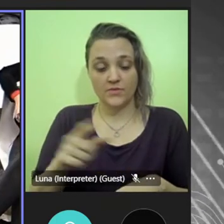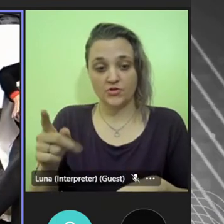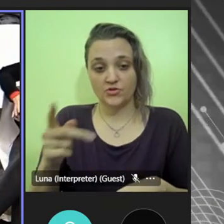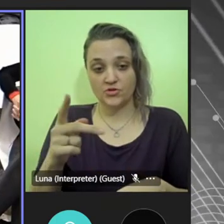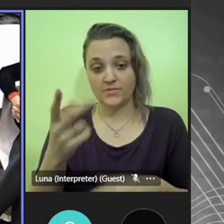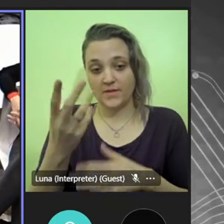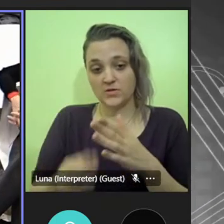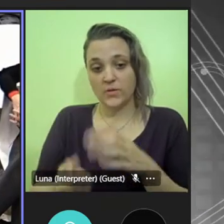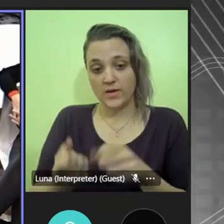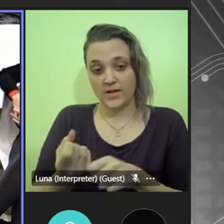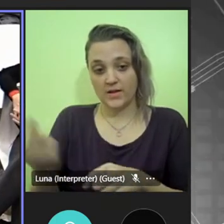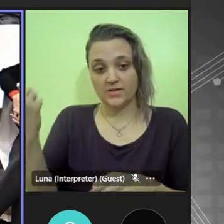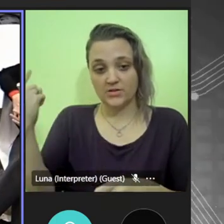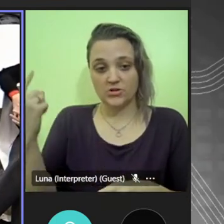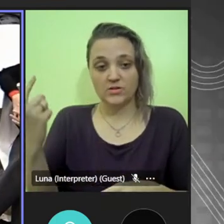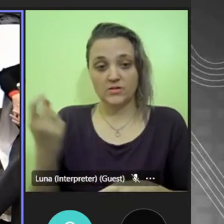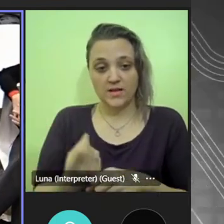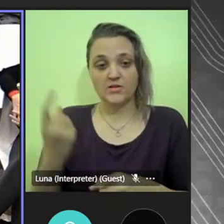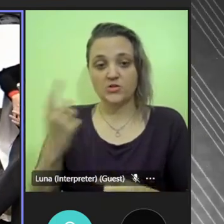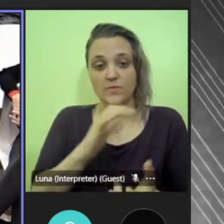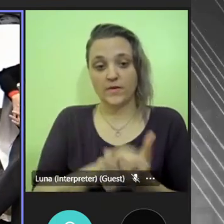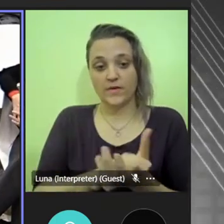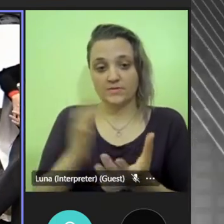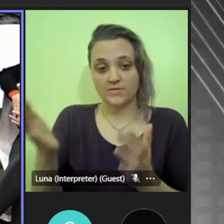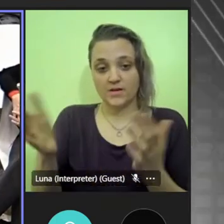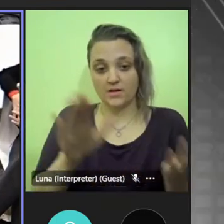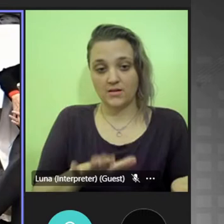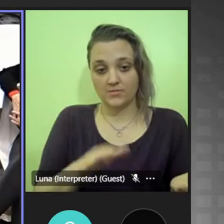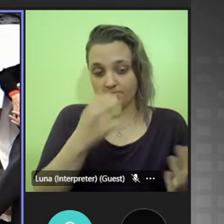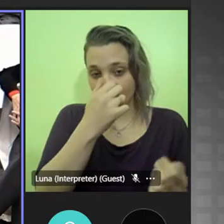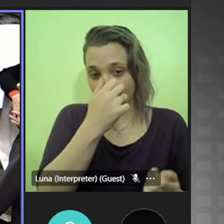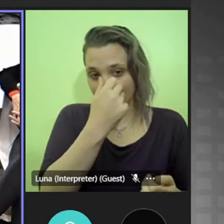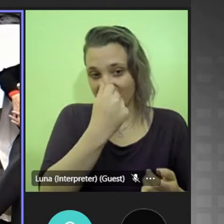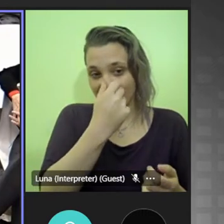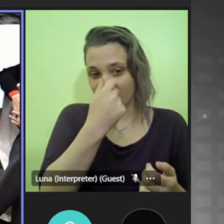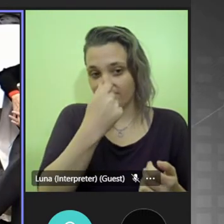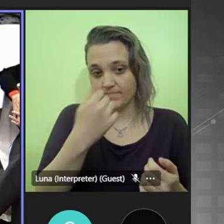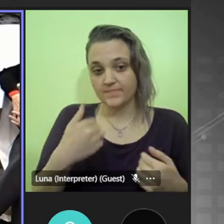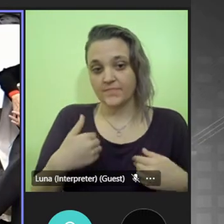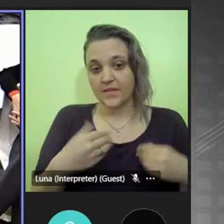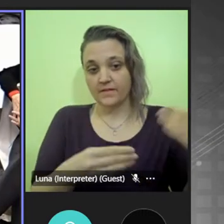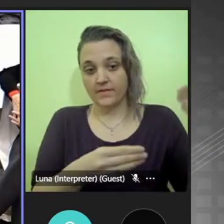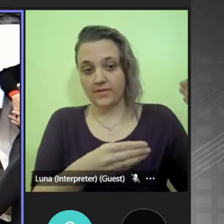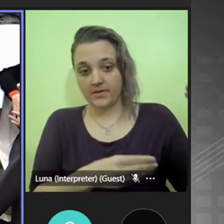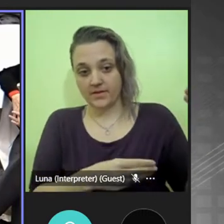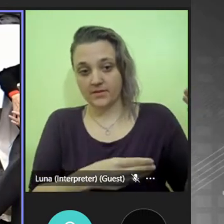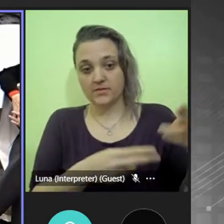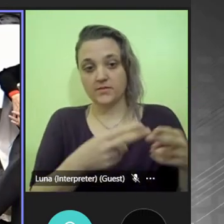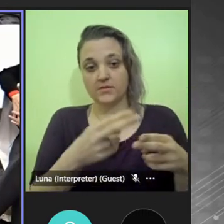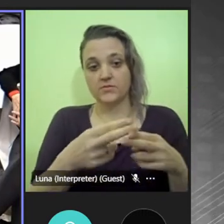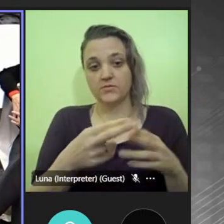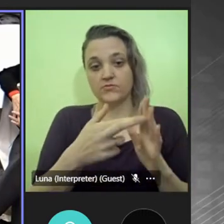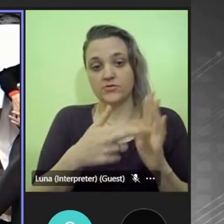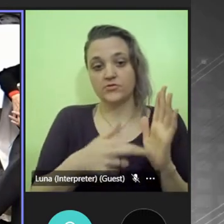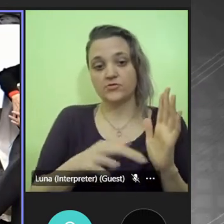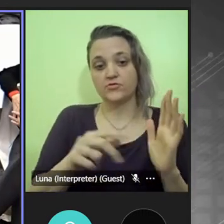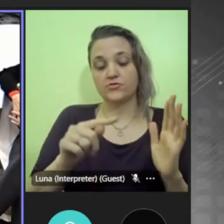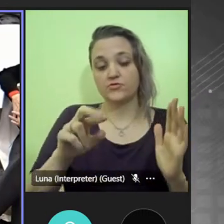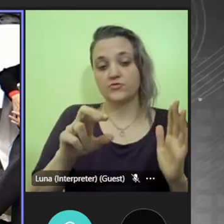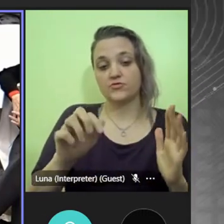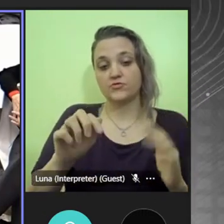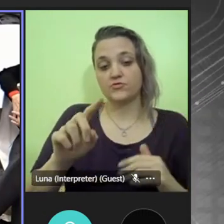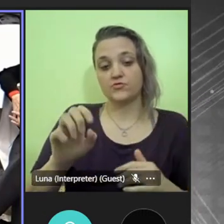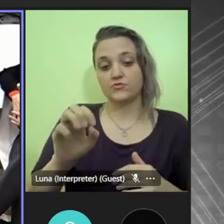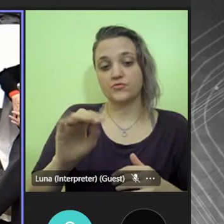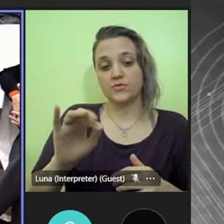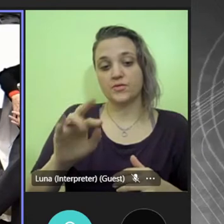the time she passed out away last year my wife died last year um when I have is this he's calling a retro